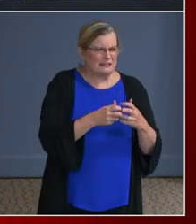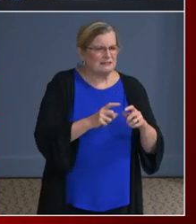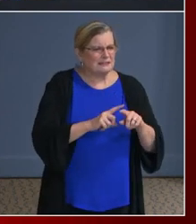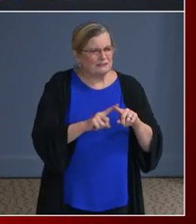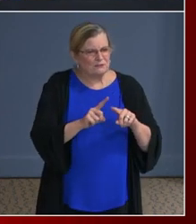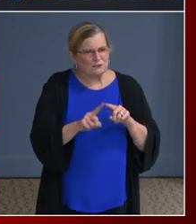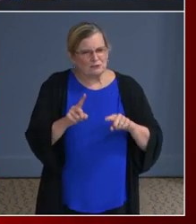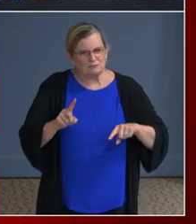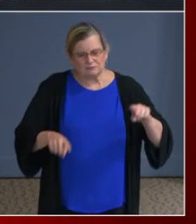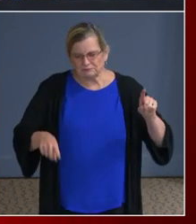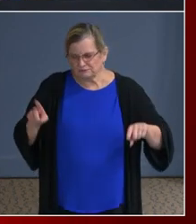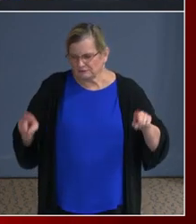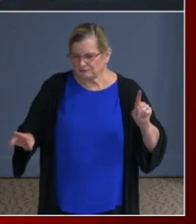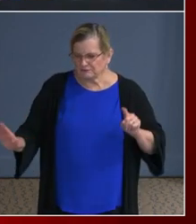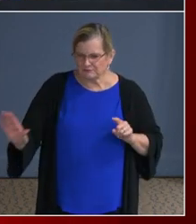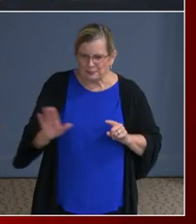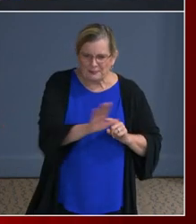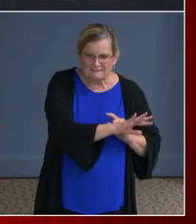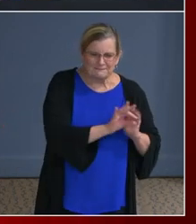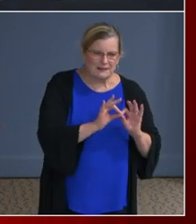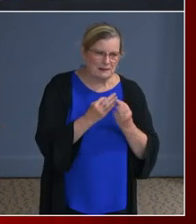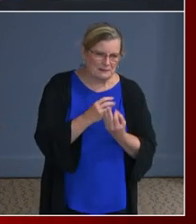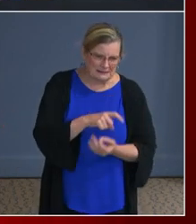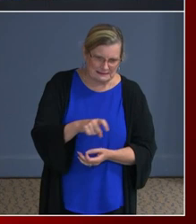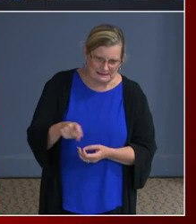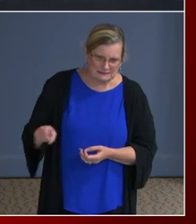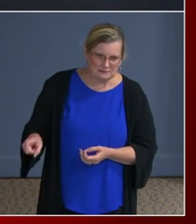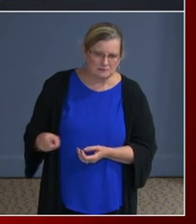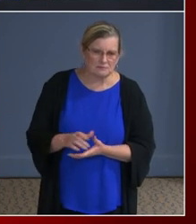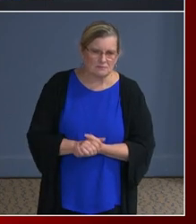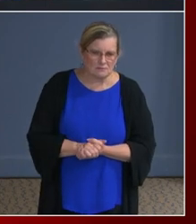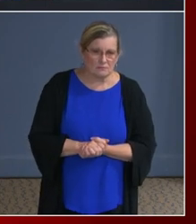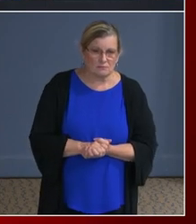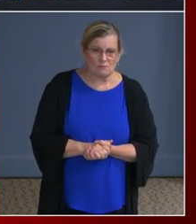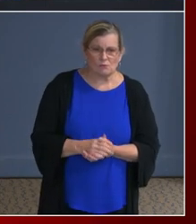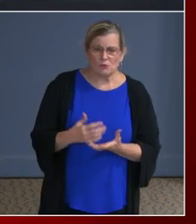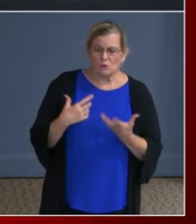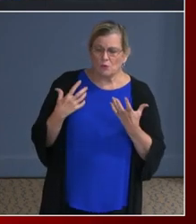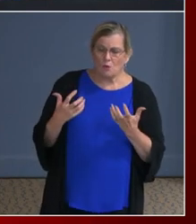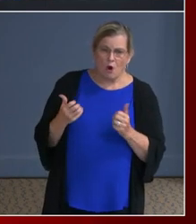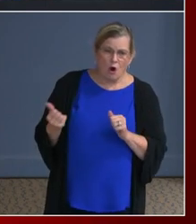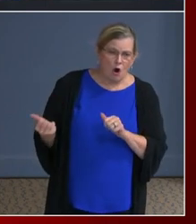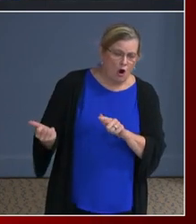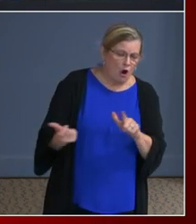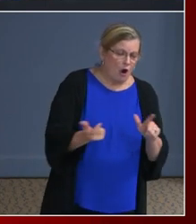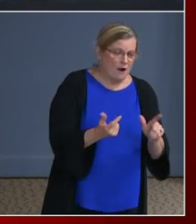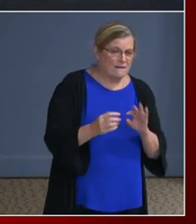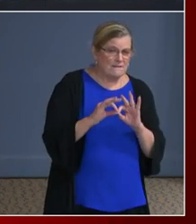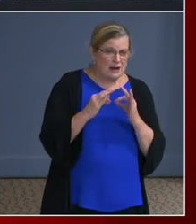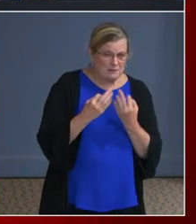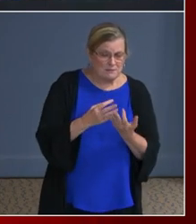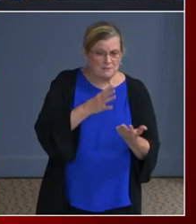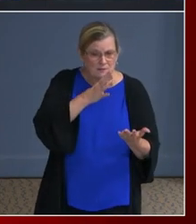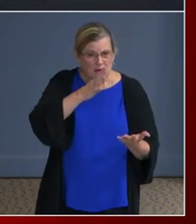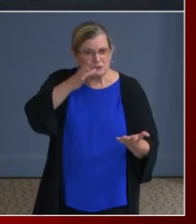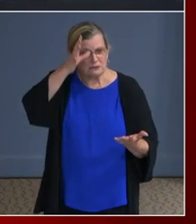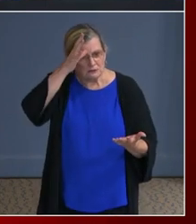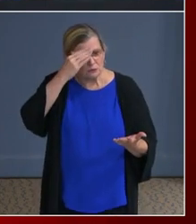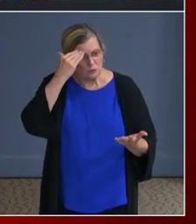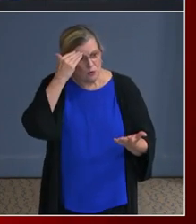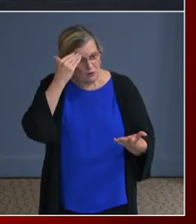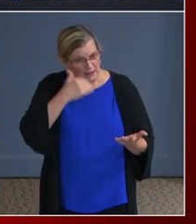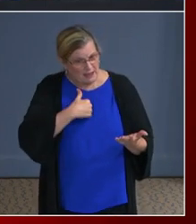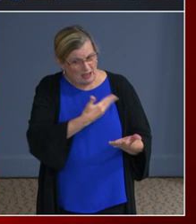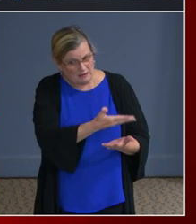and April to delay well child visits. So we want all of our families and parents to know that these services